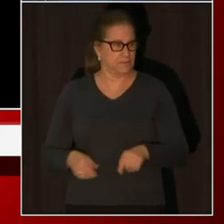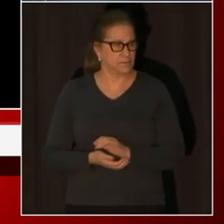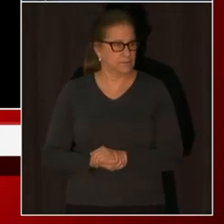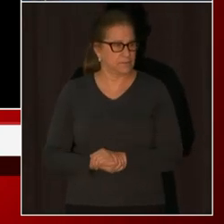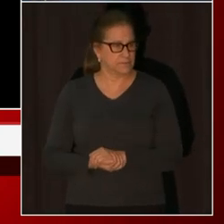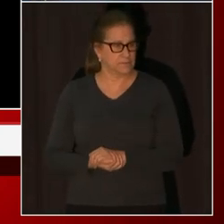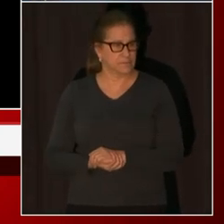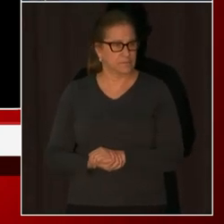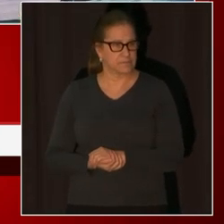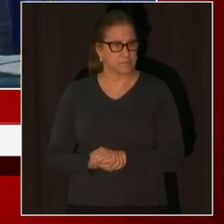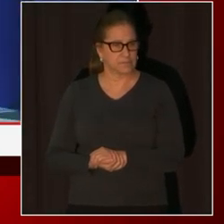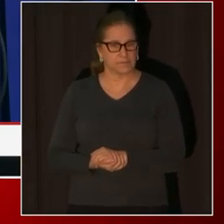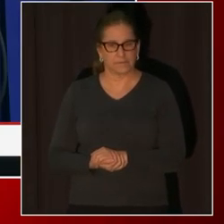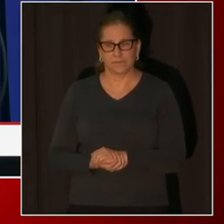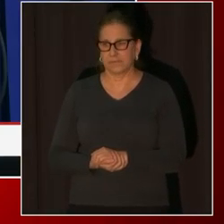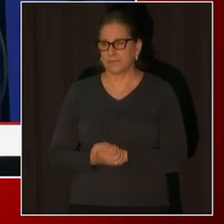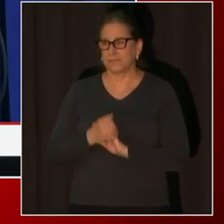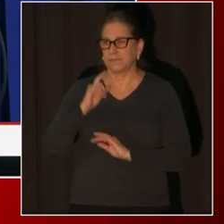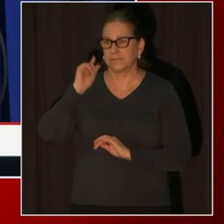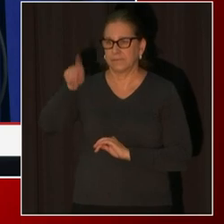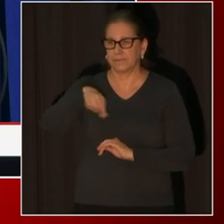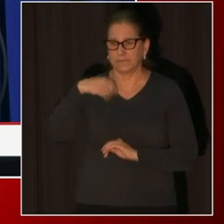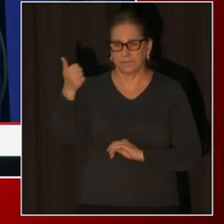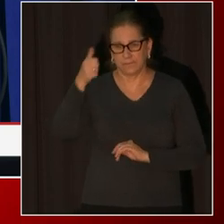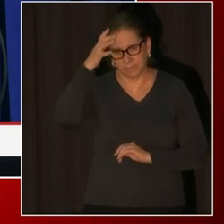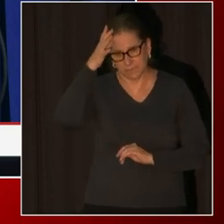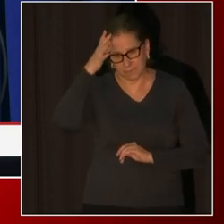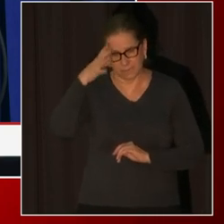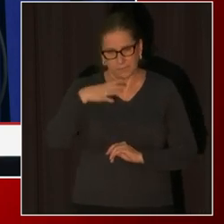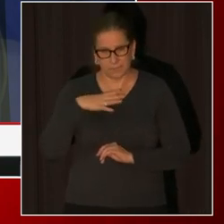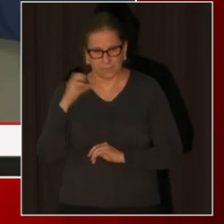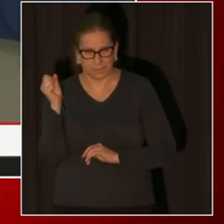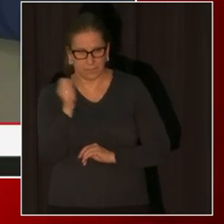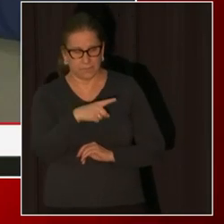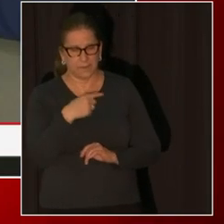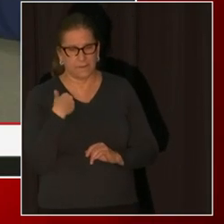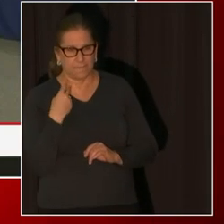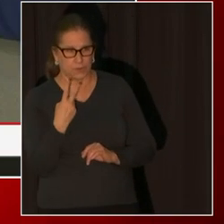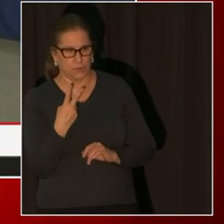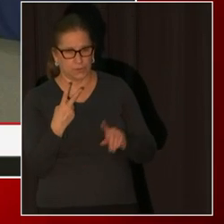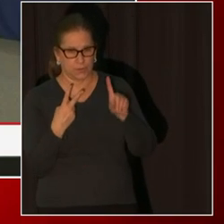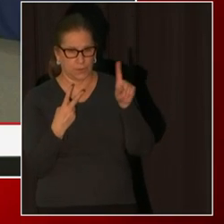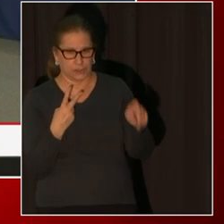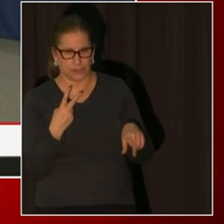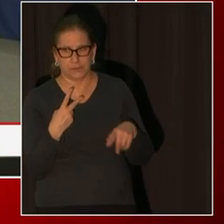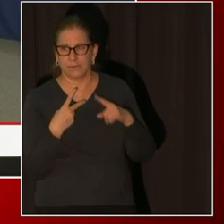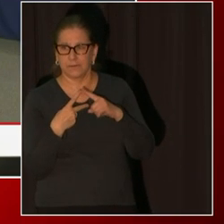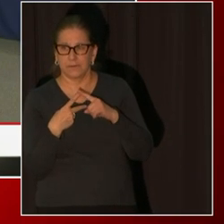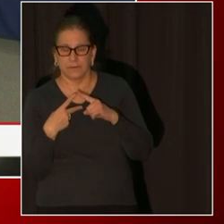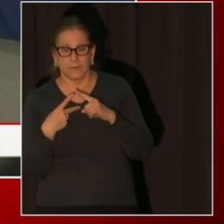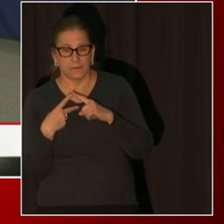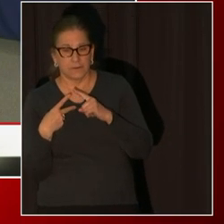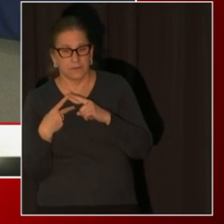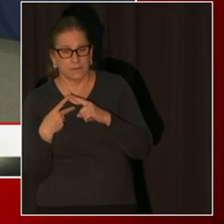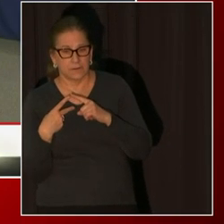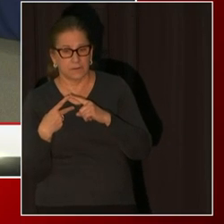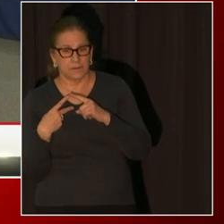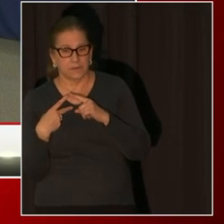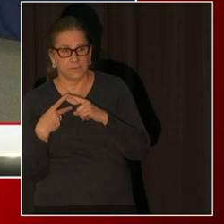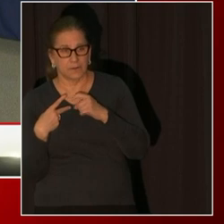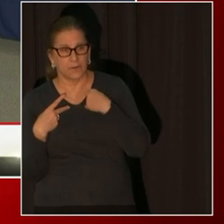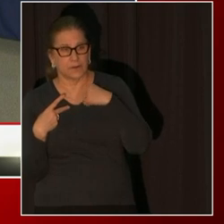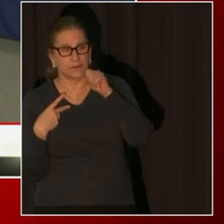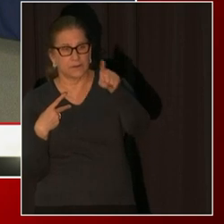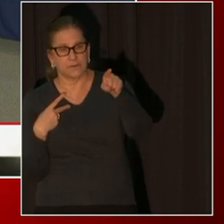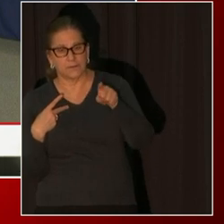Yes, James? Mayor, I have two questions, one for possibly Jenny Reed and the other for Mr.